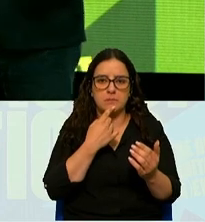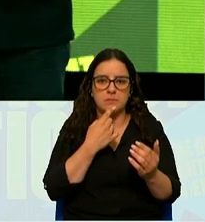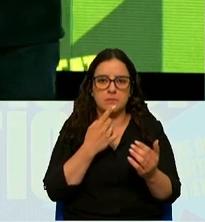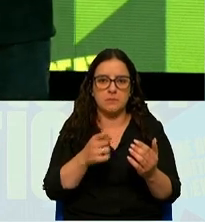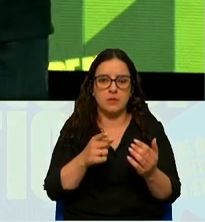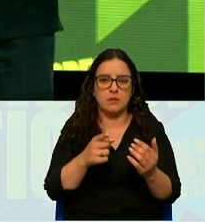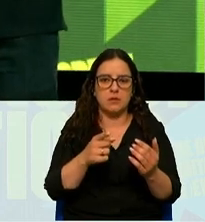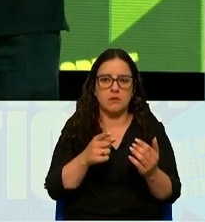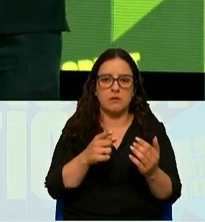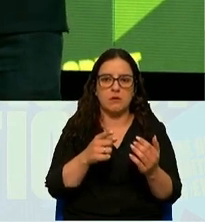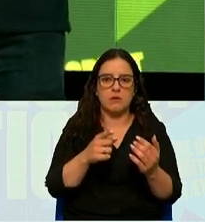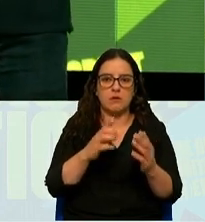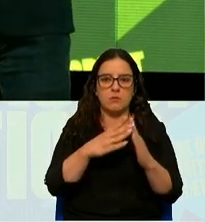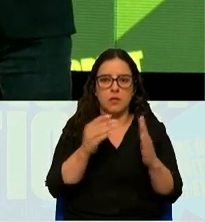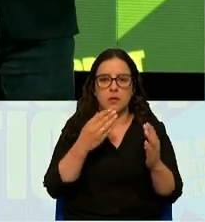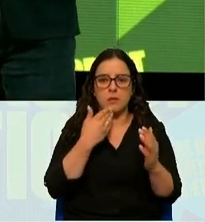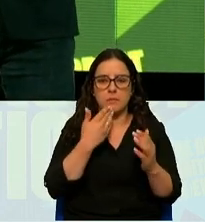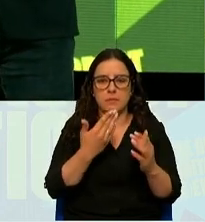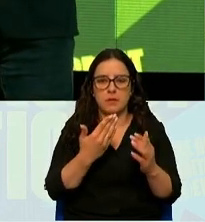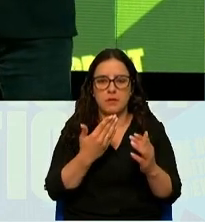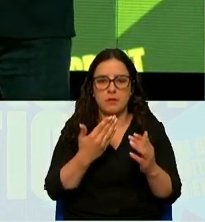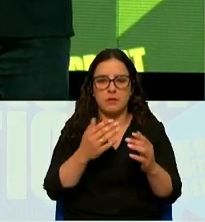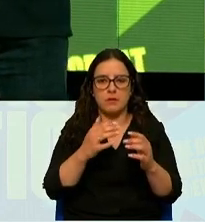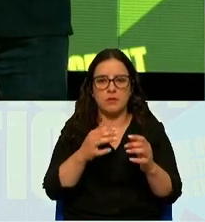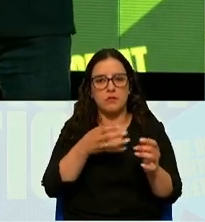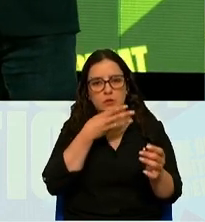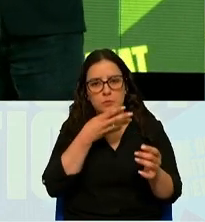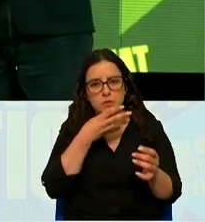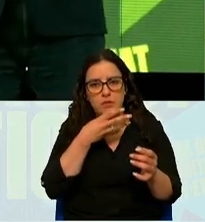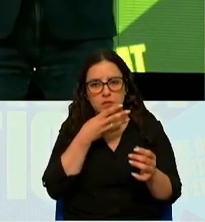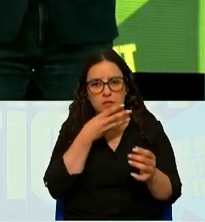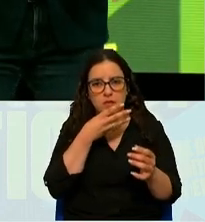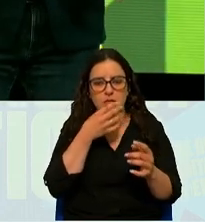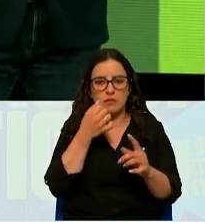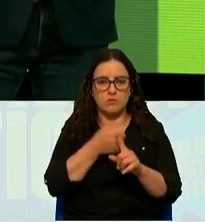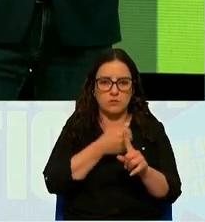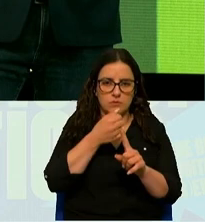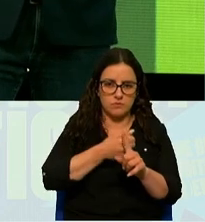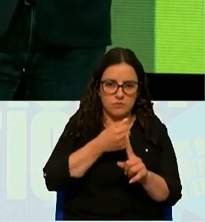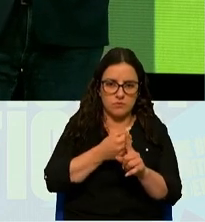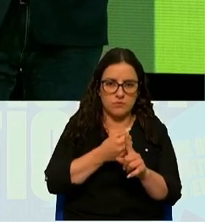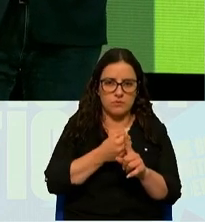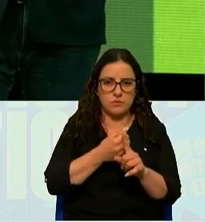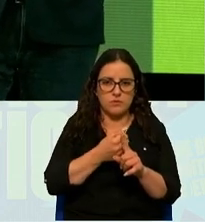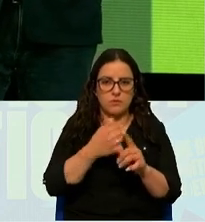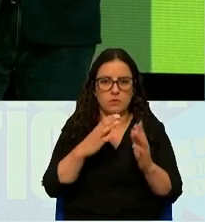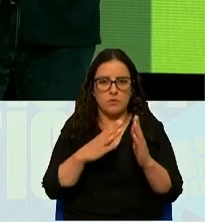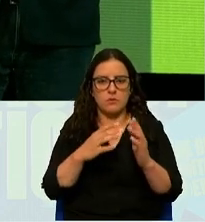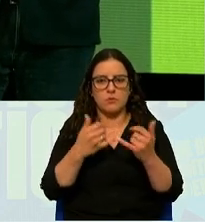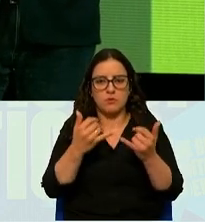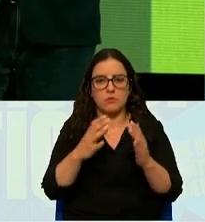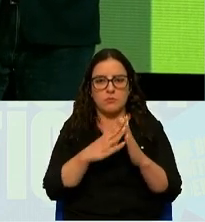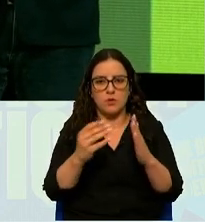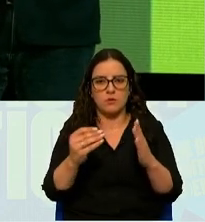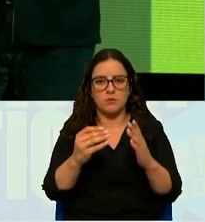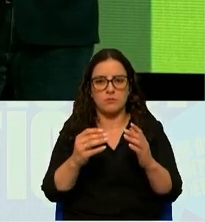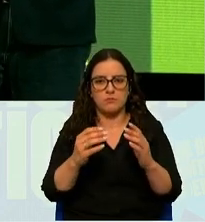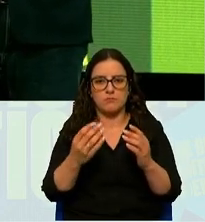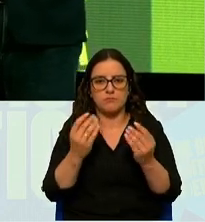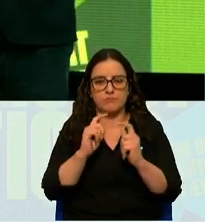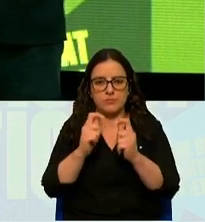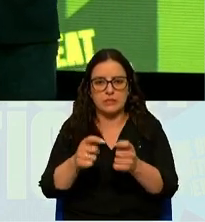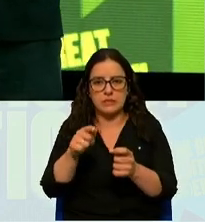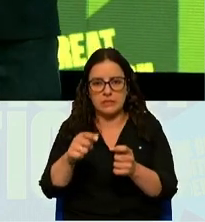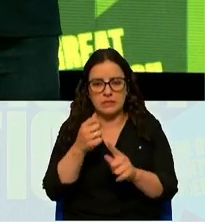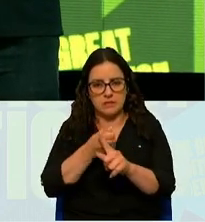coding tasks, right? So explaining a challenge, a coding challenge, and then having the model deliver on that challenge by writing the code.